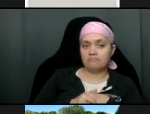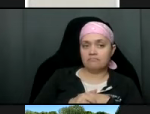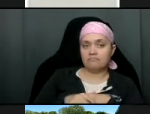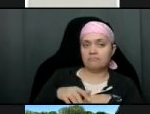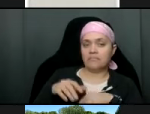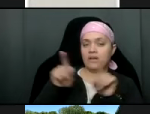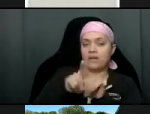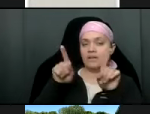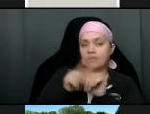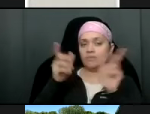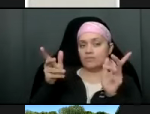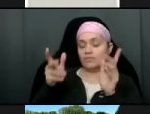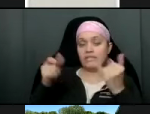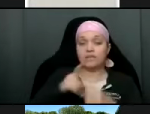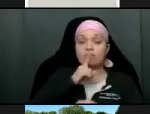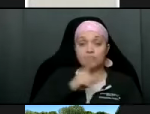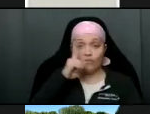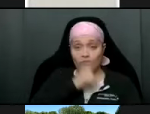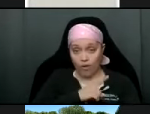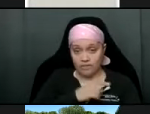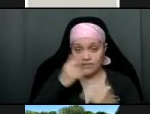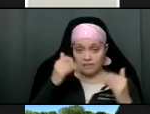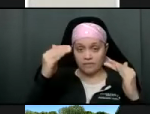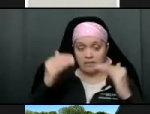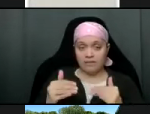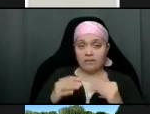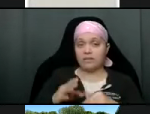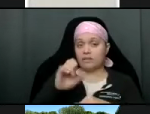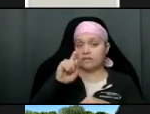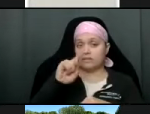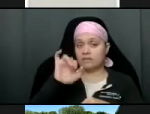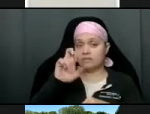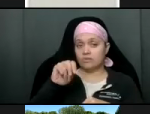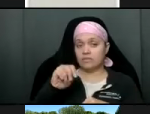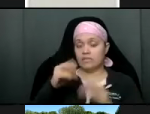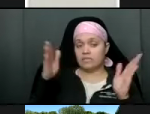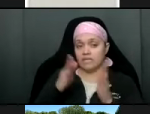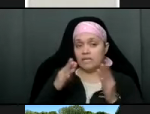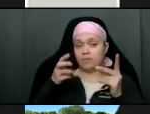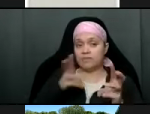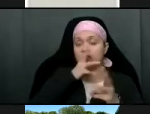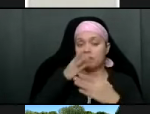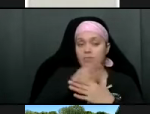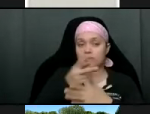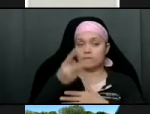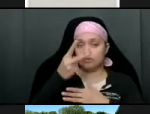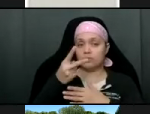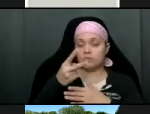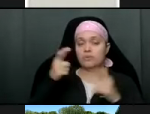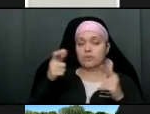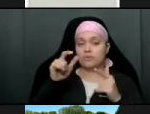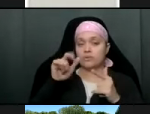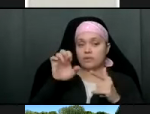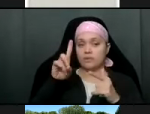And also in the chat. Now, true or false? A strait is a narrow passageway of water between two large